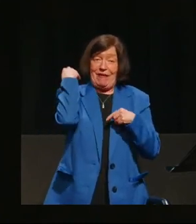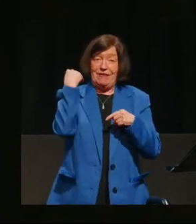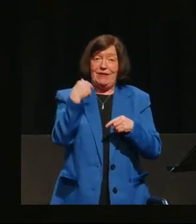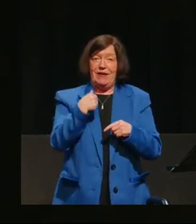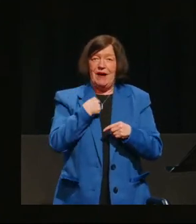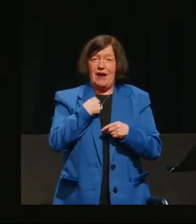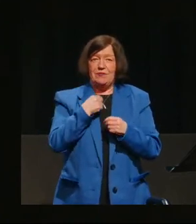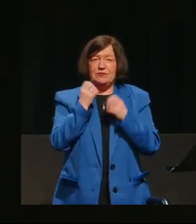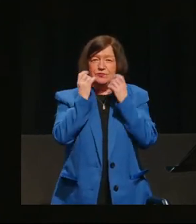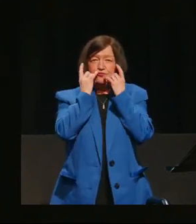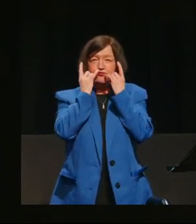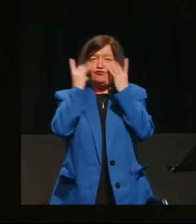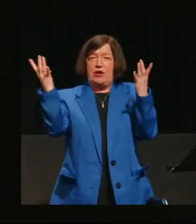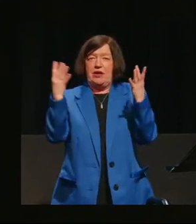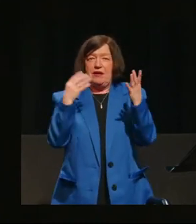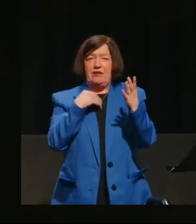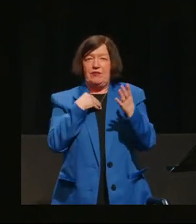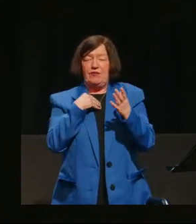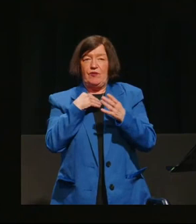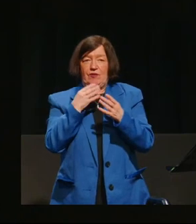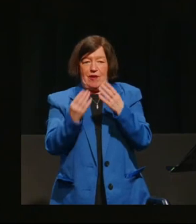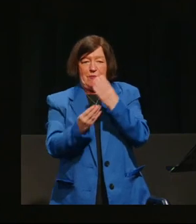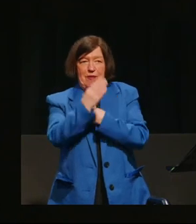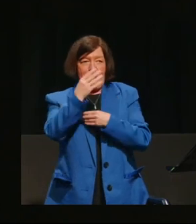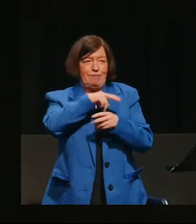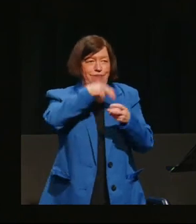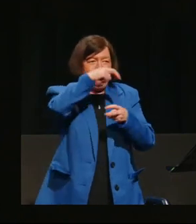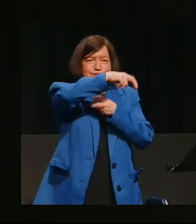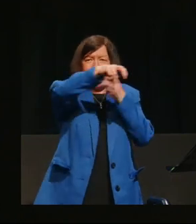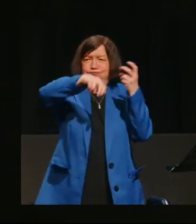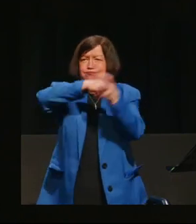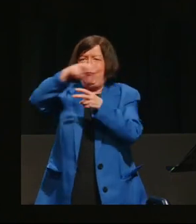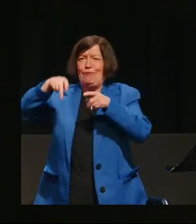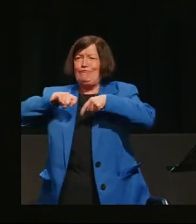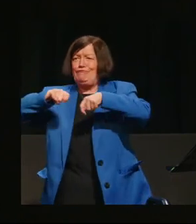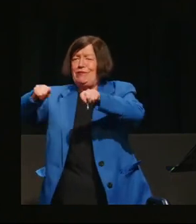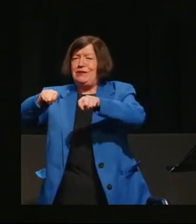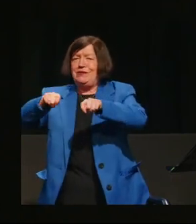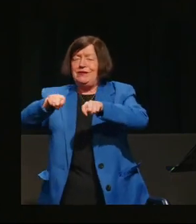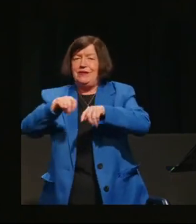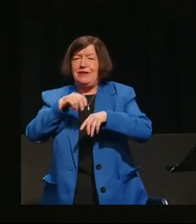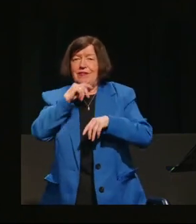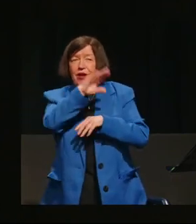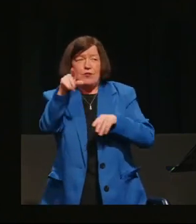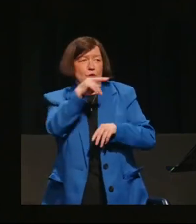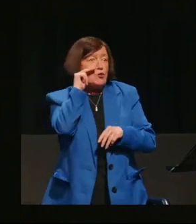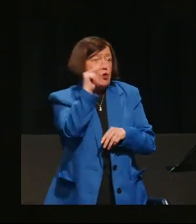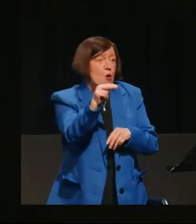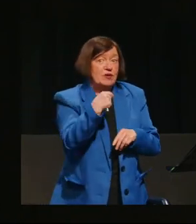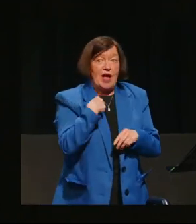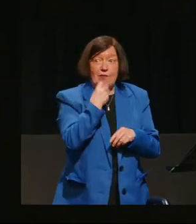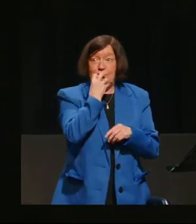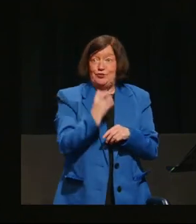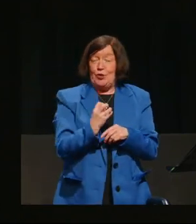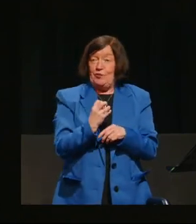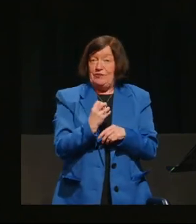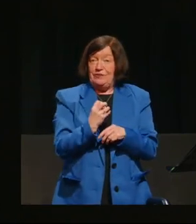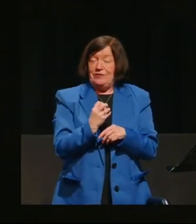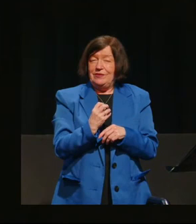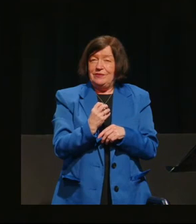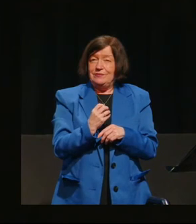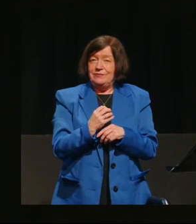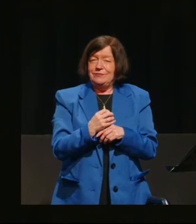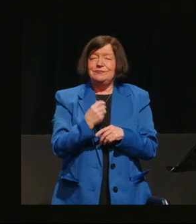was ashamed to appear in them on the street, not because it would be noticed that I am a Jew,